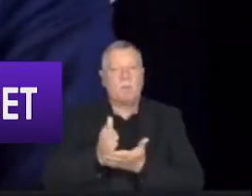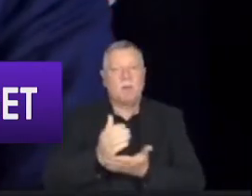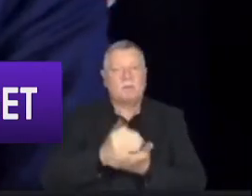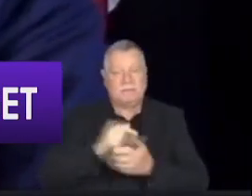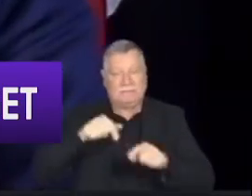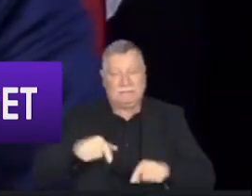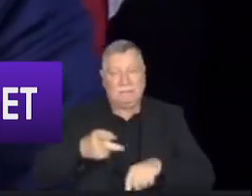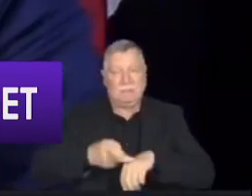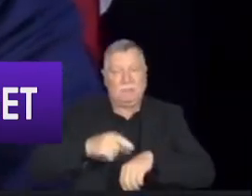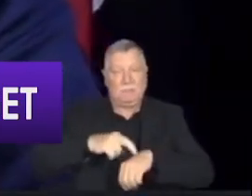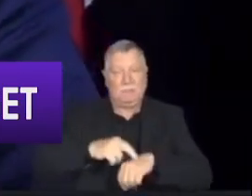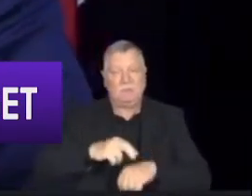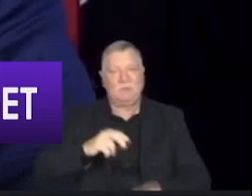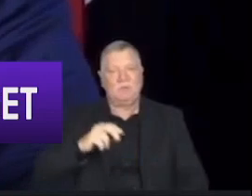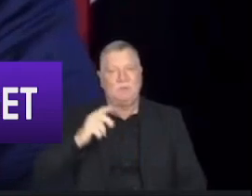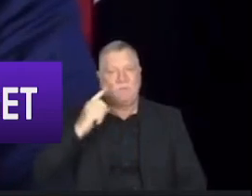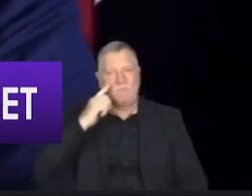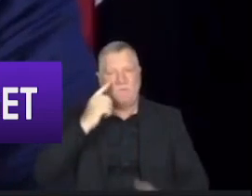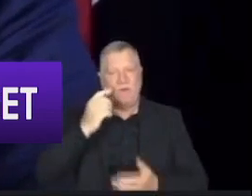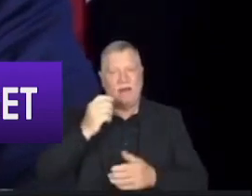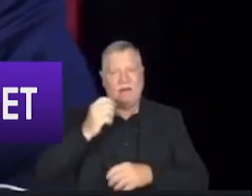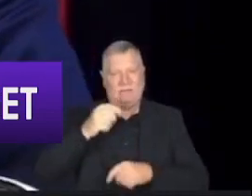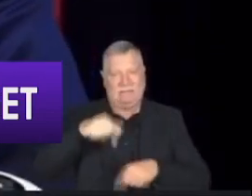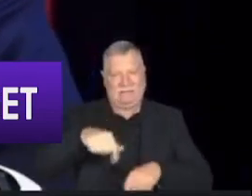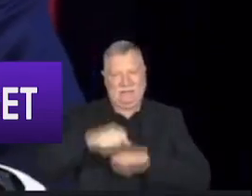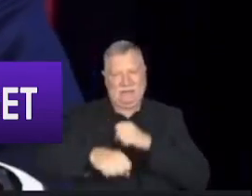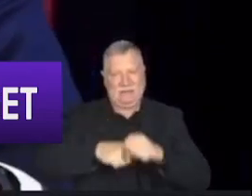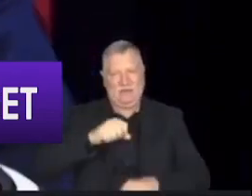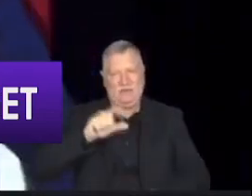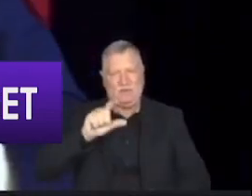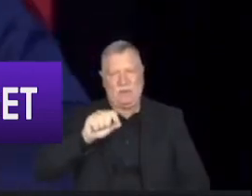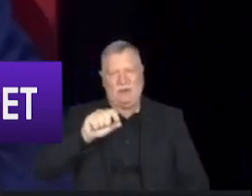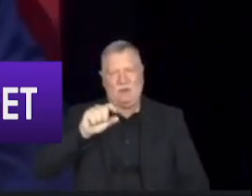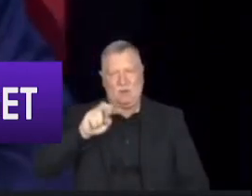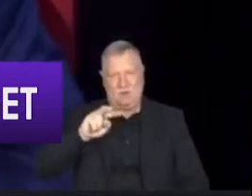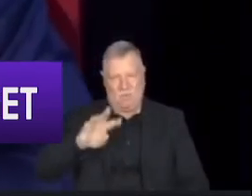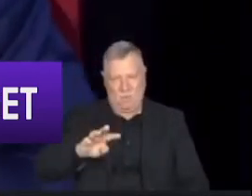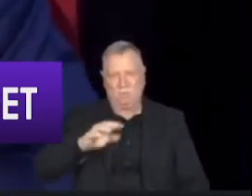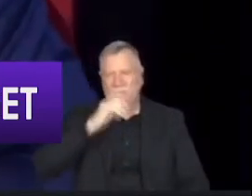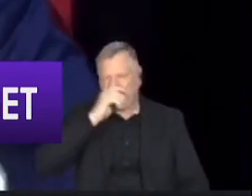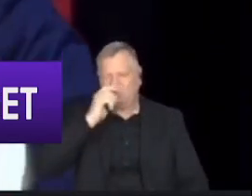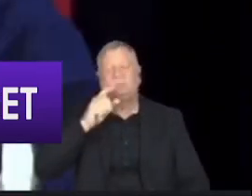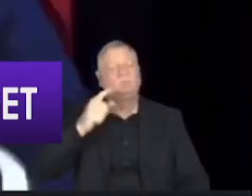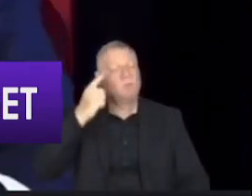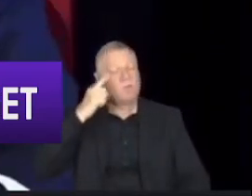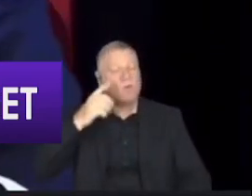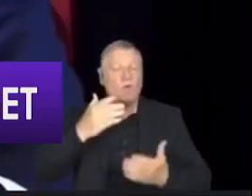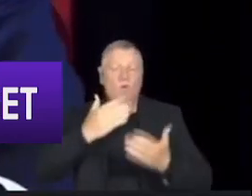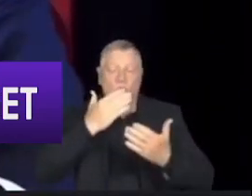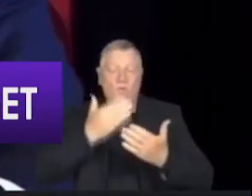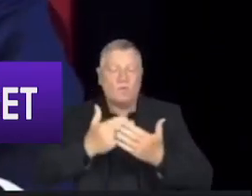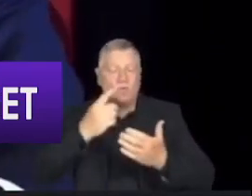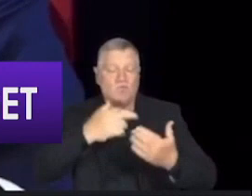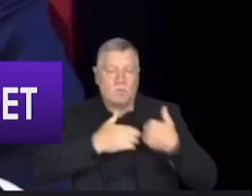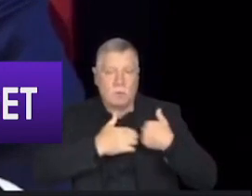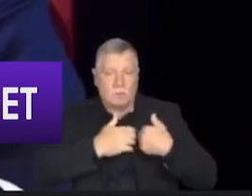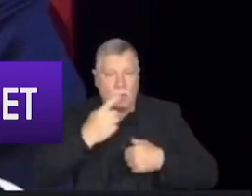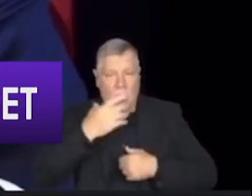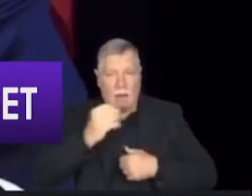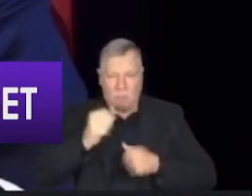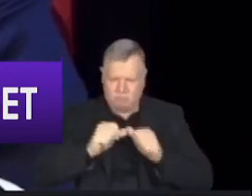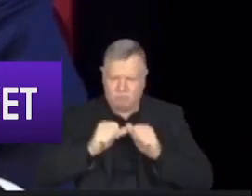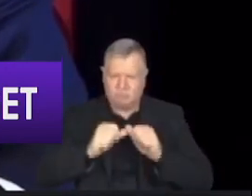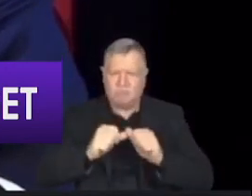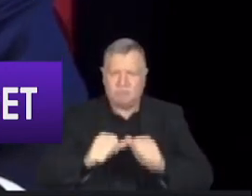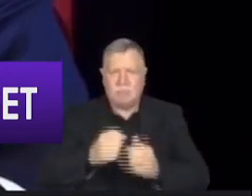for fiscal year 2024 represents another milestone on our road to fiscal responsibility and